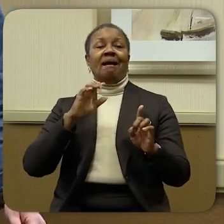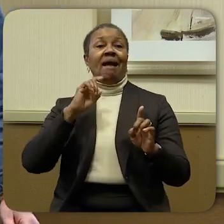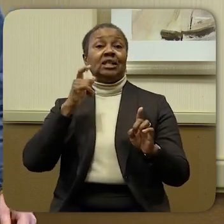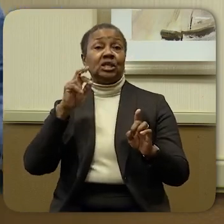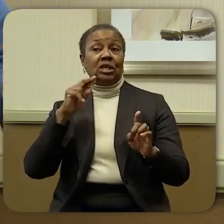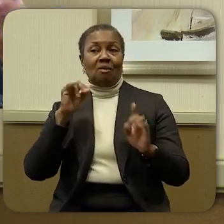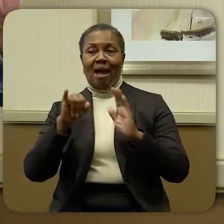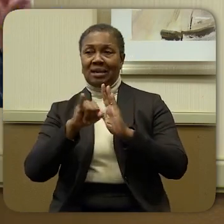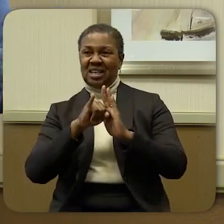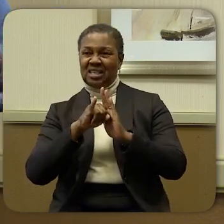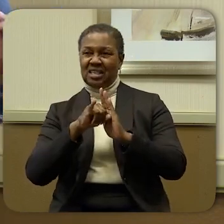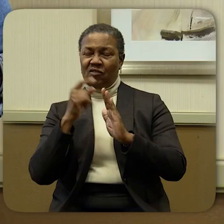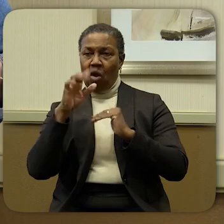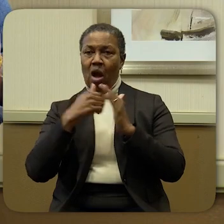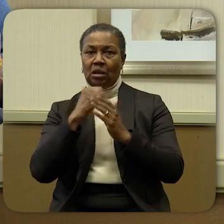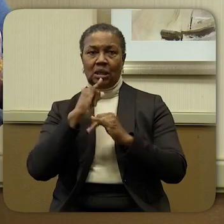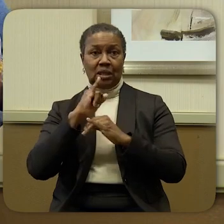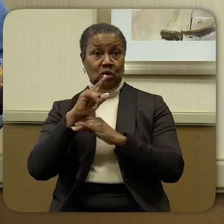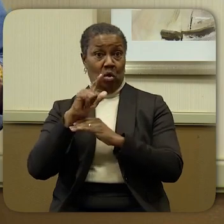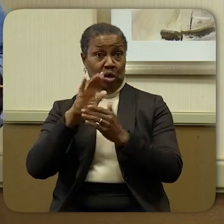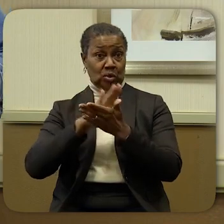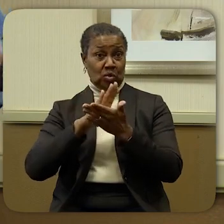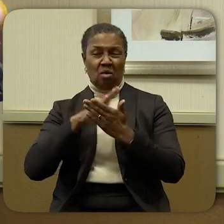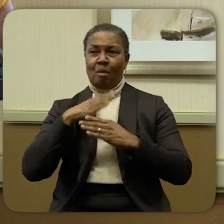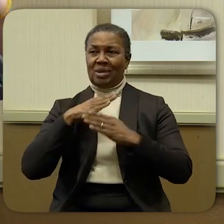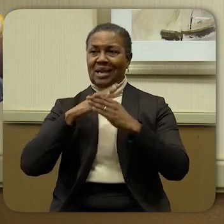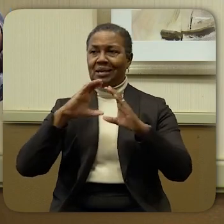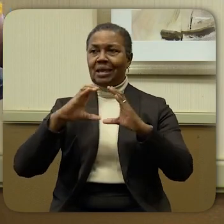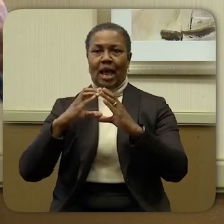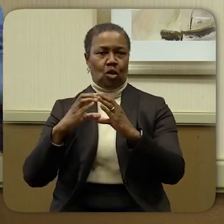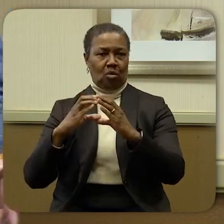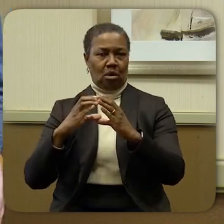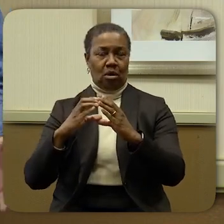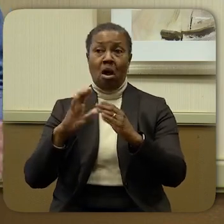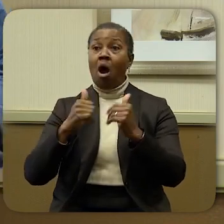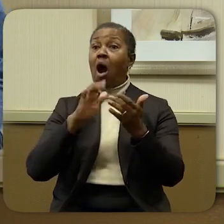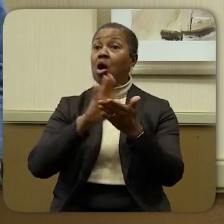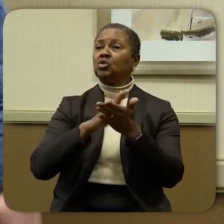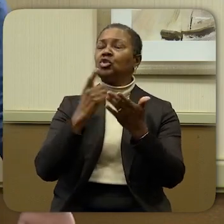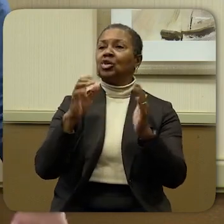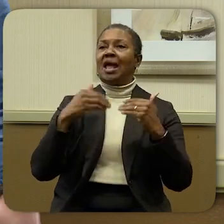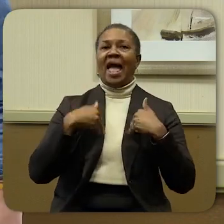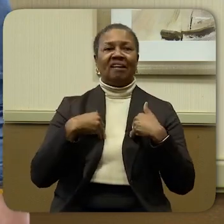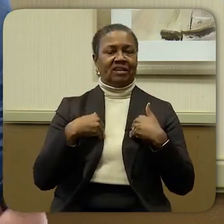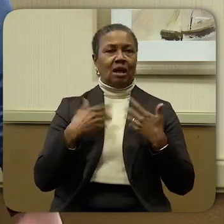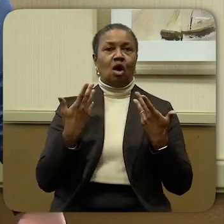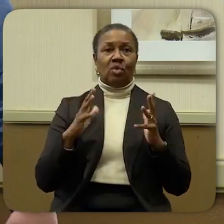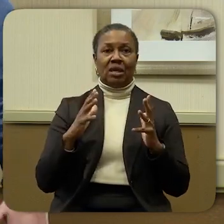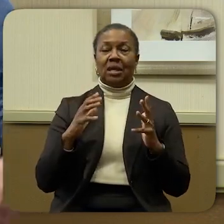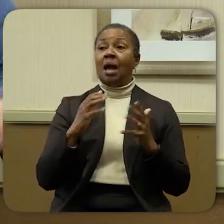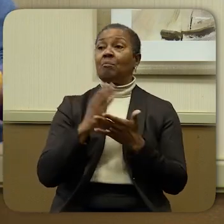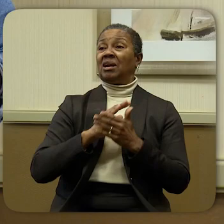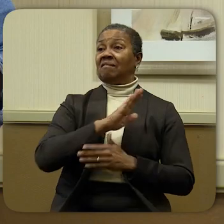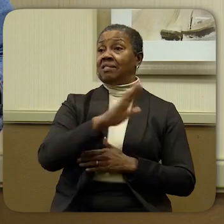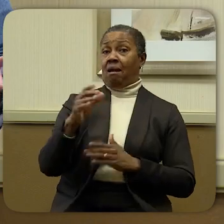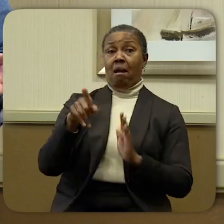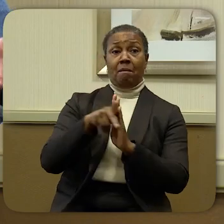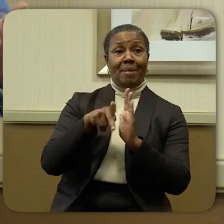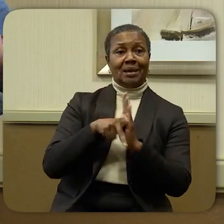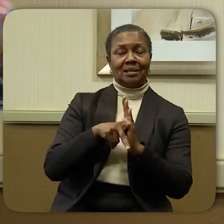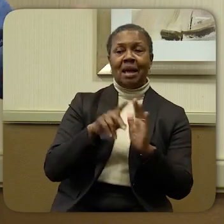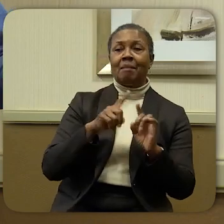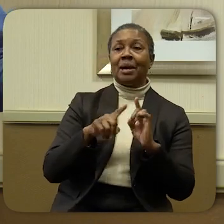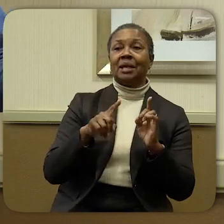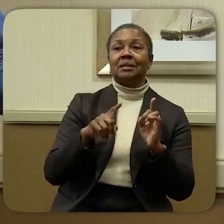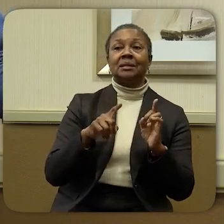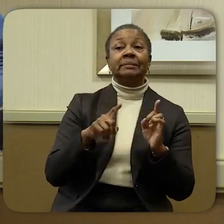schools as a protected category. So all of your schools should already have that as part of their policy, but whether or not